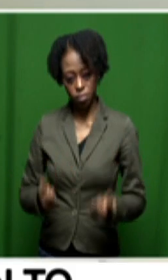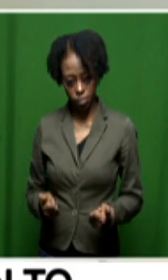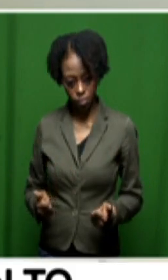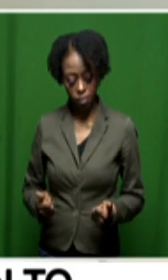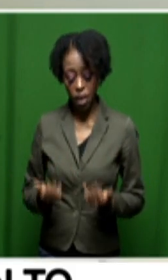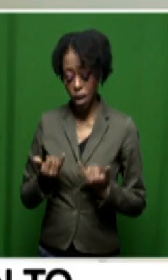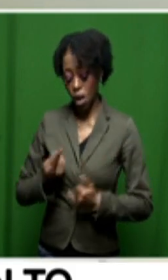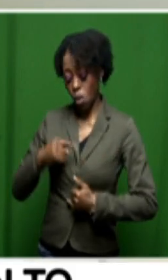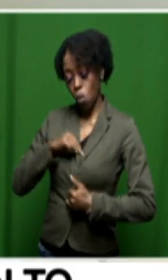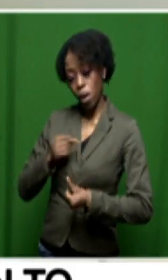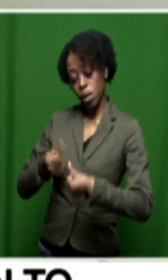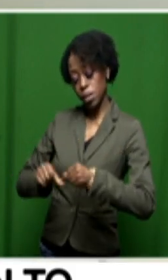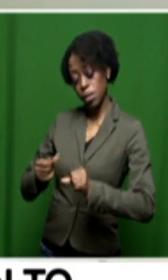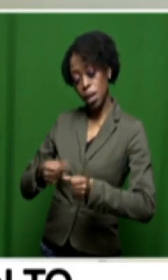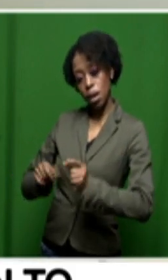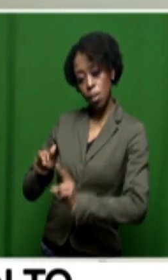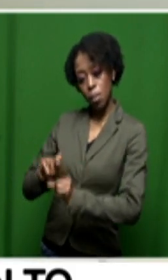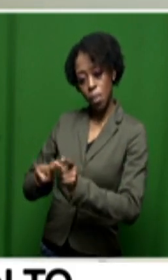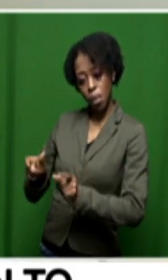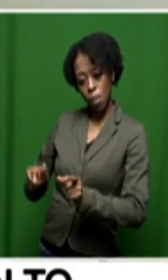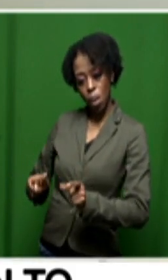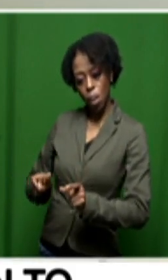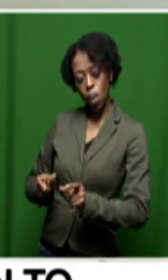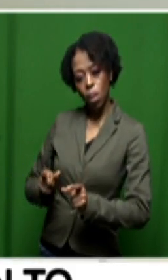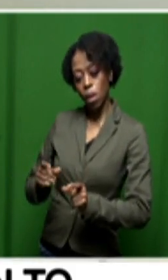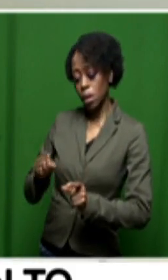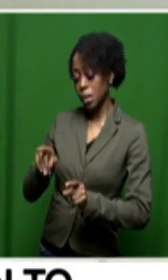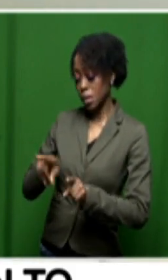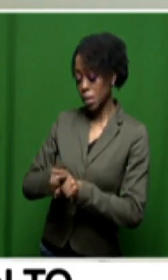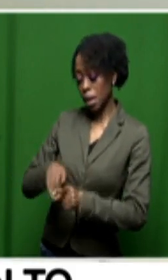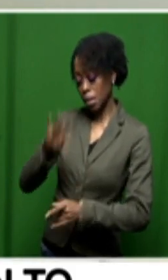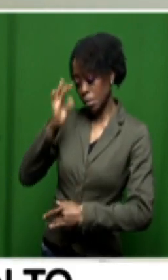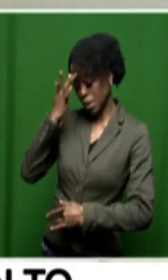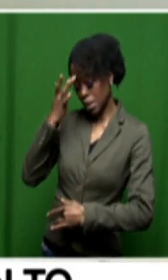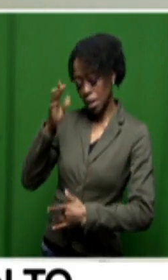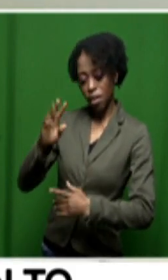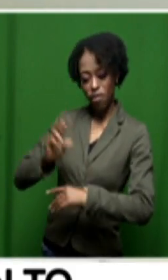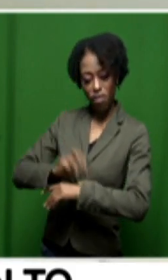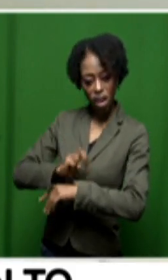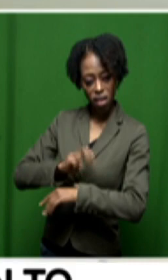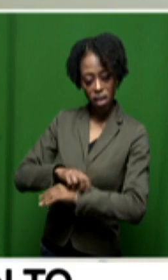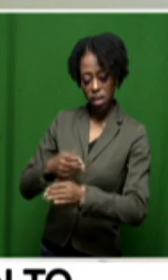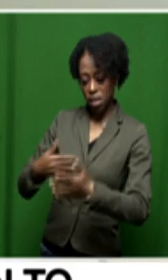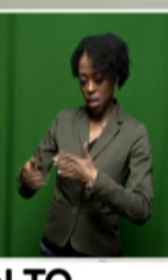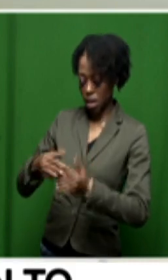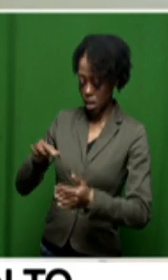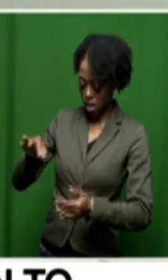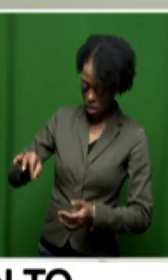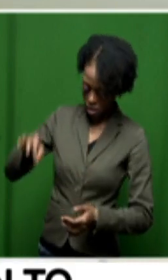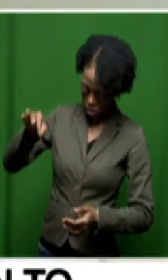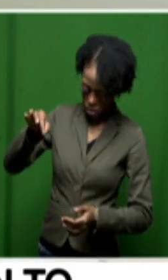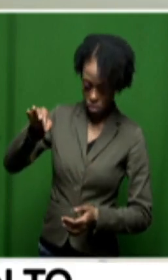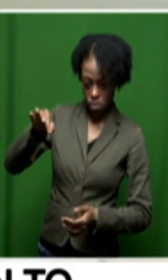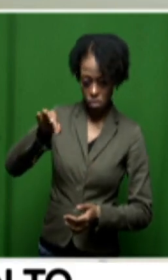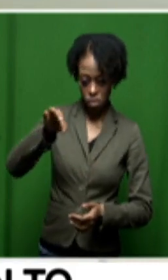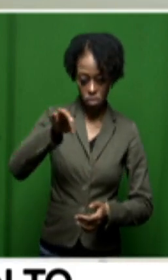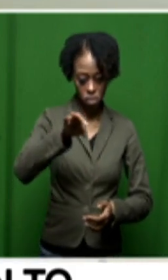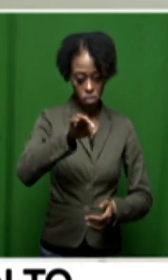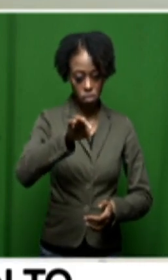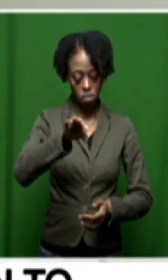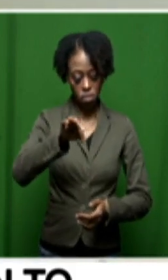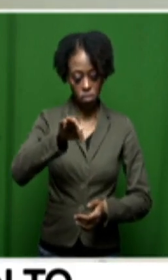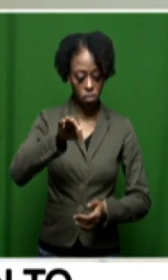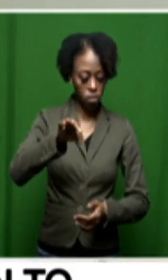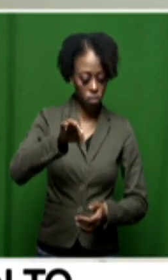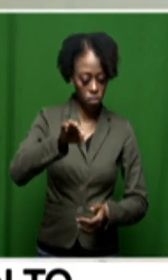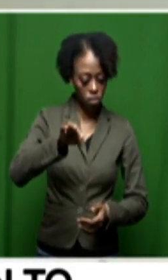as scientists is to take that same bacteria, virus, or any infectious agent,